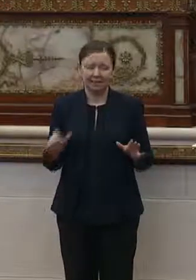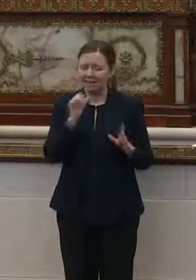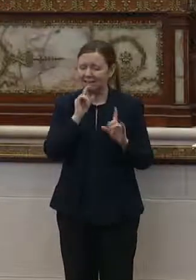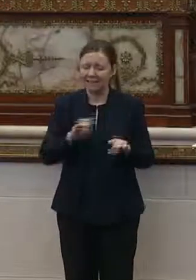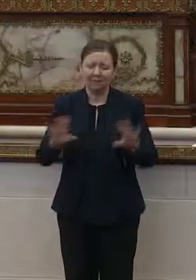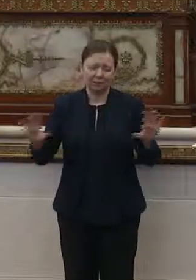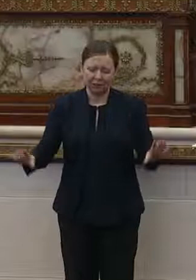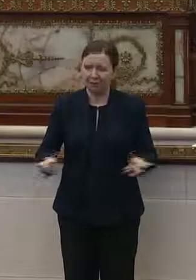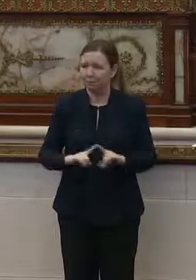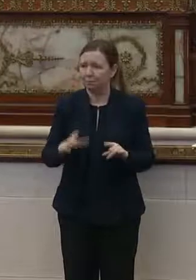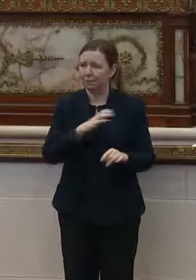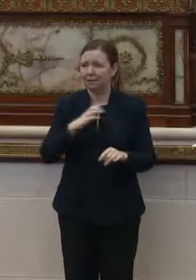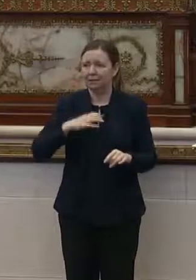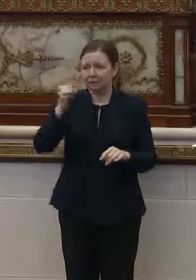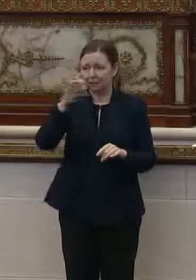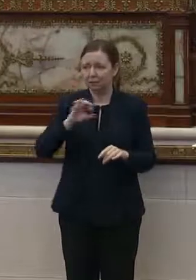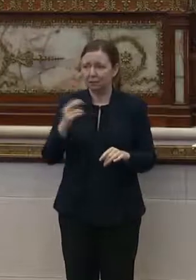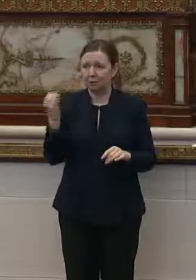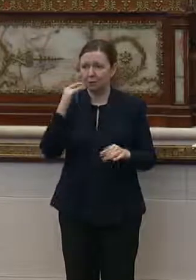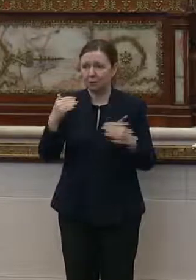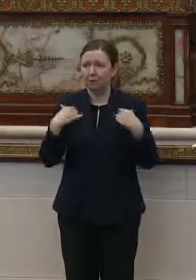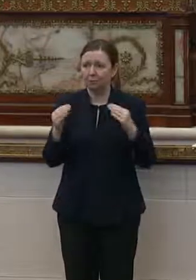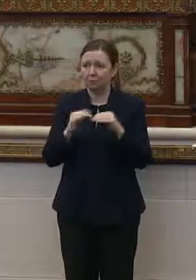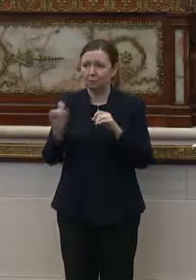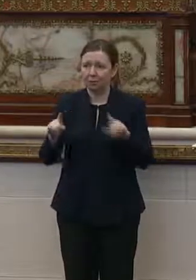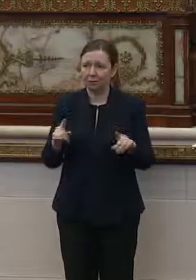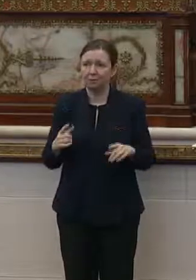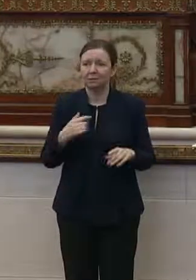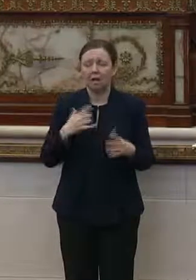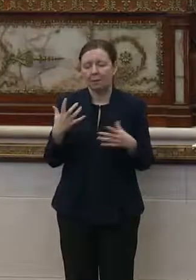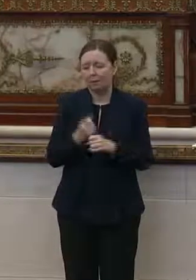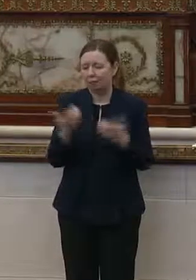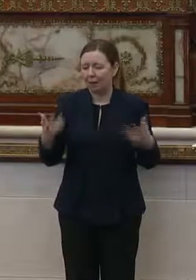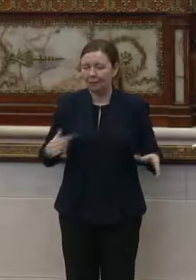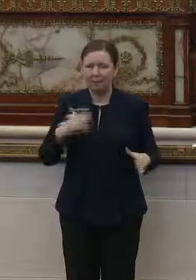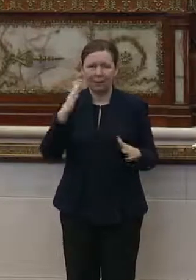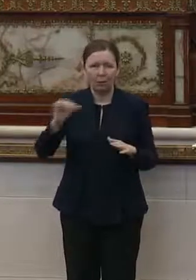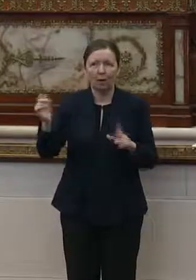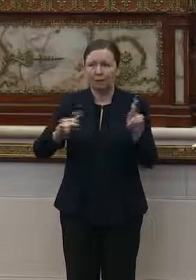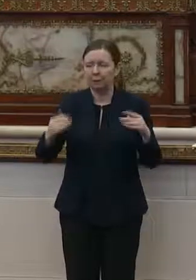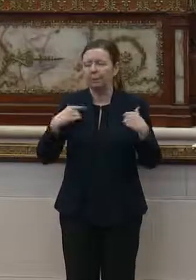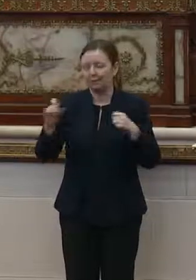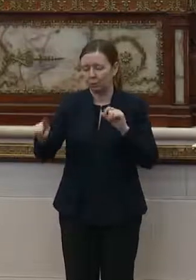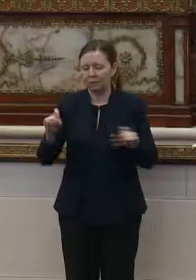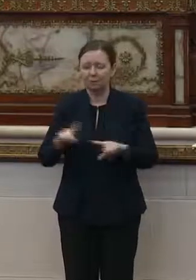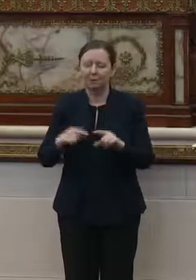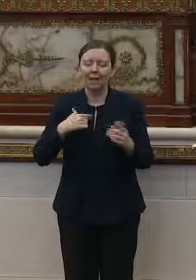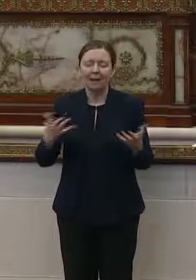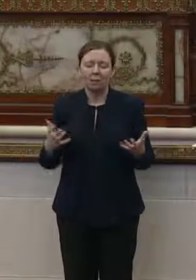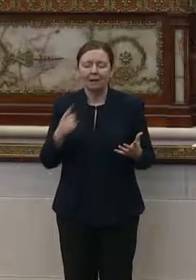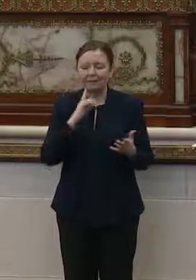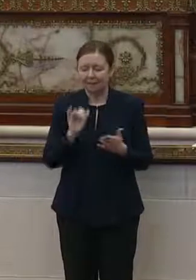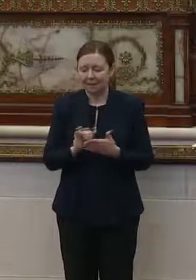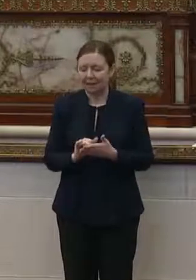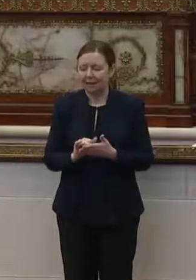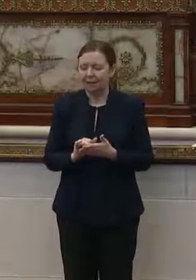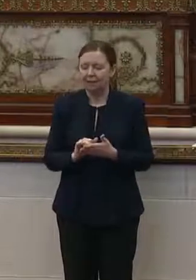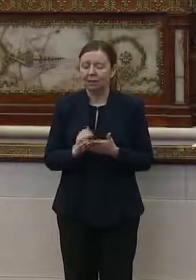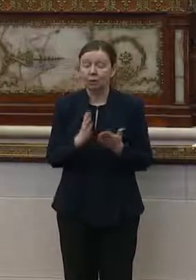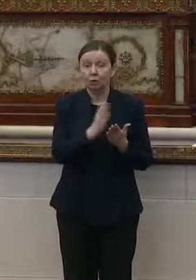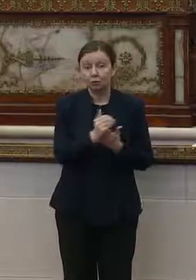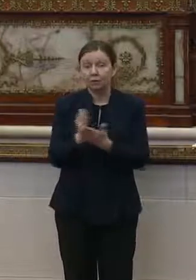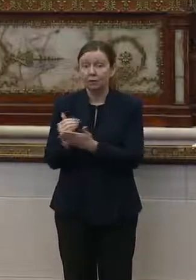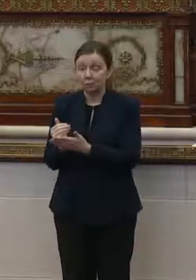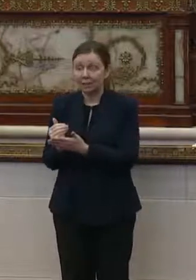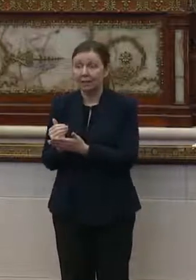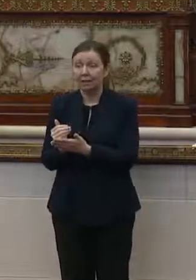answered. But Councilman, if you have additional questions. Yeah, I'm going to wrap up because I know other people have questions. I just want to say that in reviewing